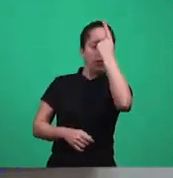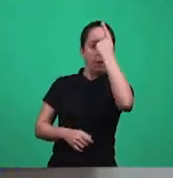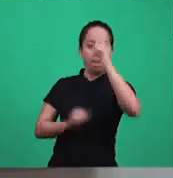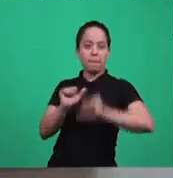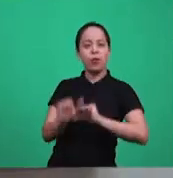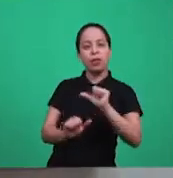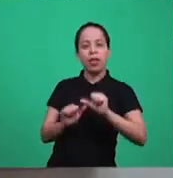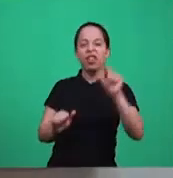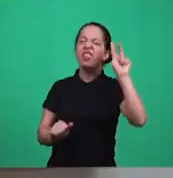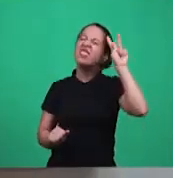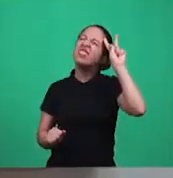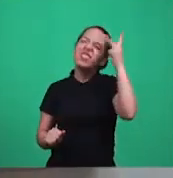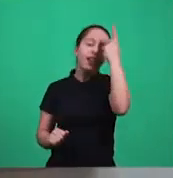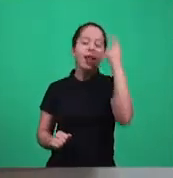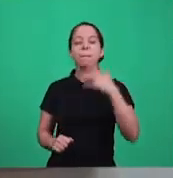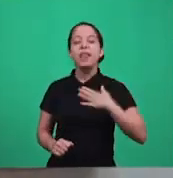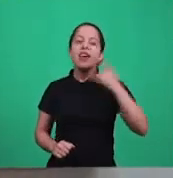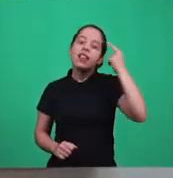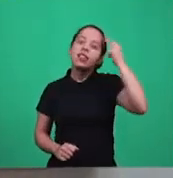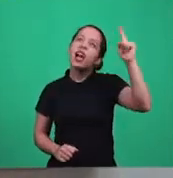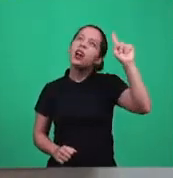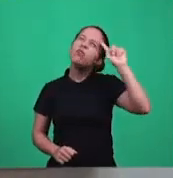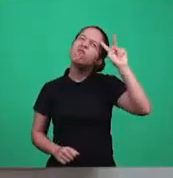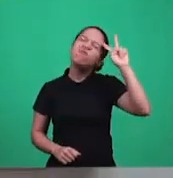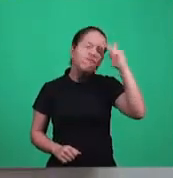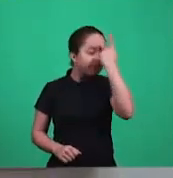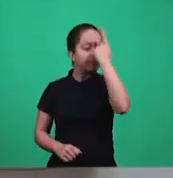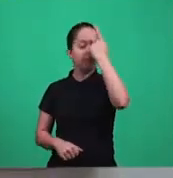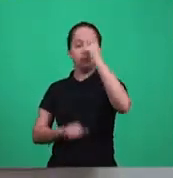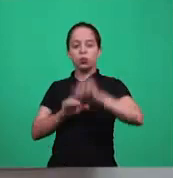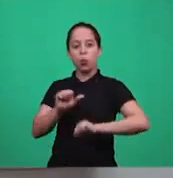Now I'm going to change my thoughts. I'm going to change my mind.